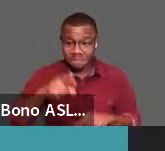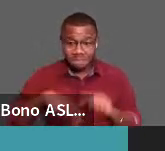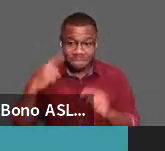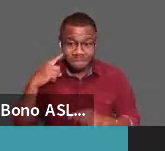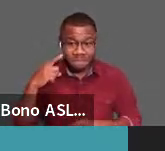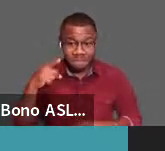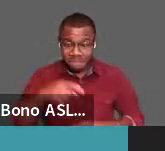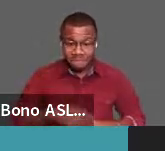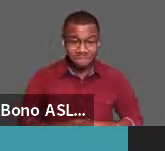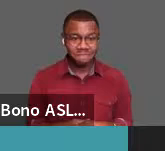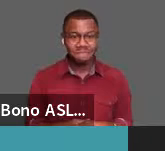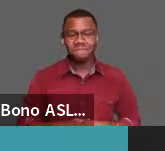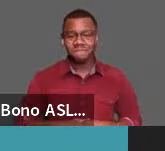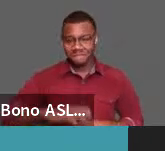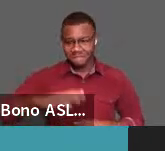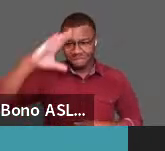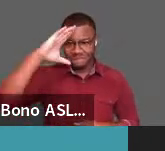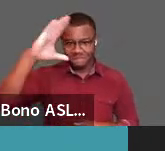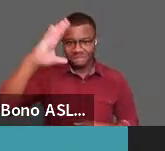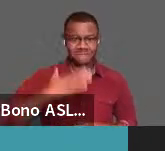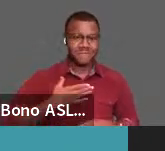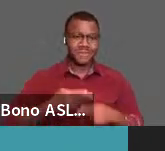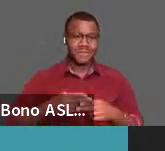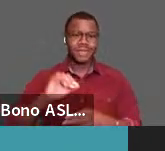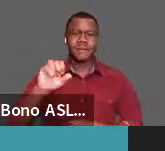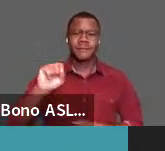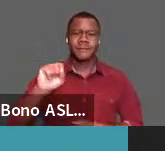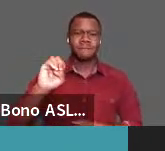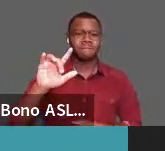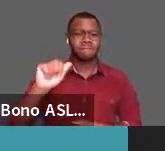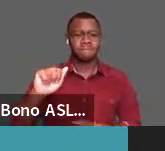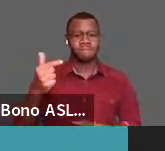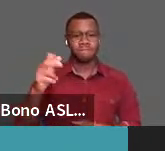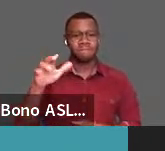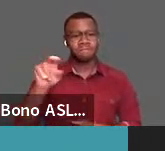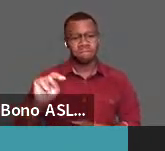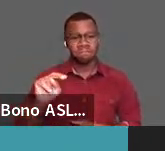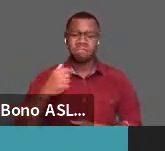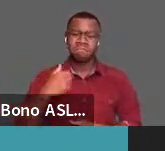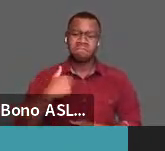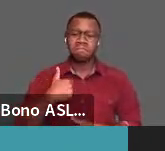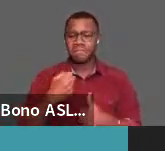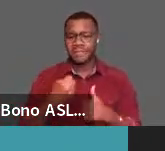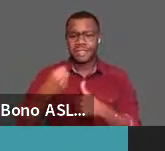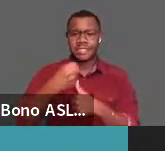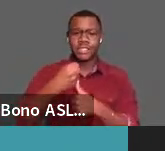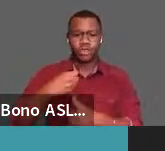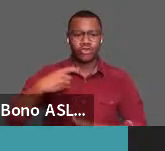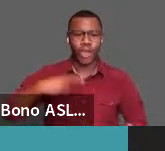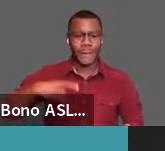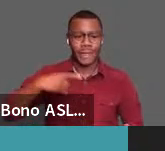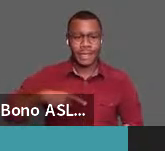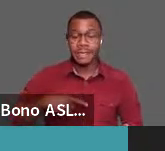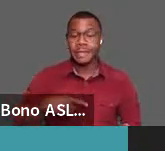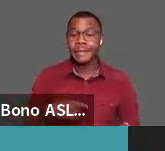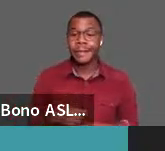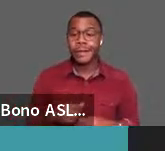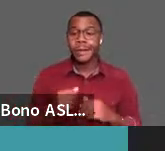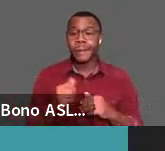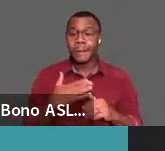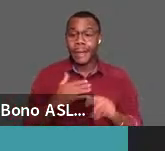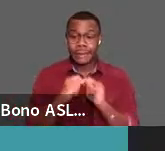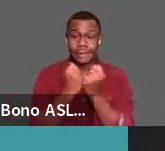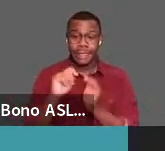Hi, everybody. I'm Isela Gracian. I'm Senior Deputy on Homelessness and Housing, and I'm joined by Lily Sofiani,